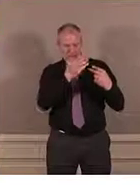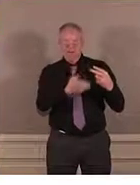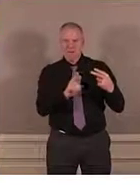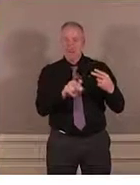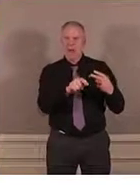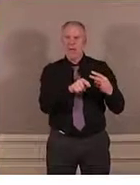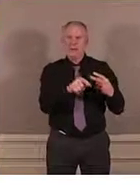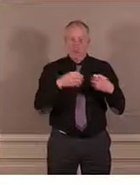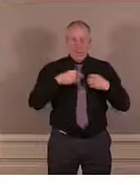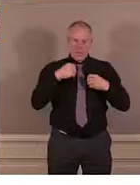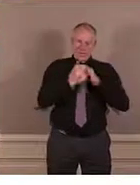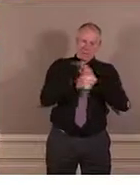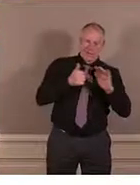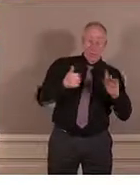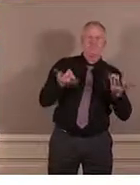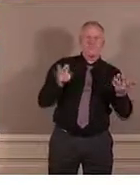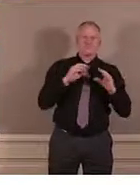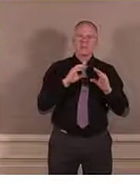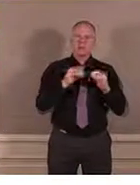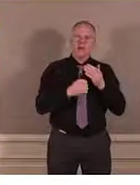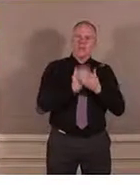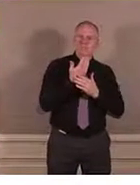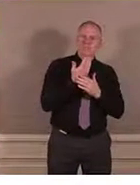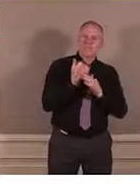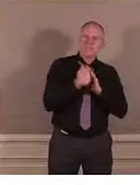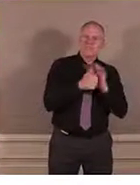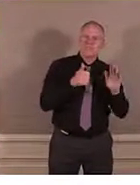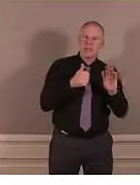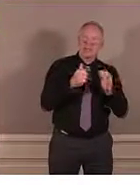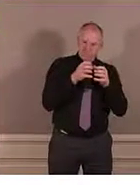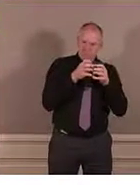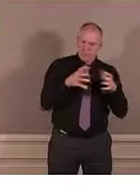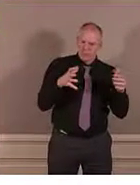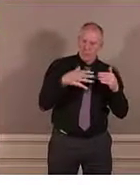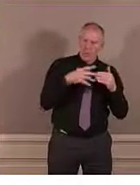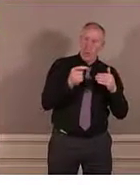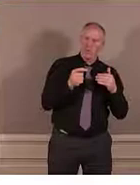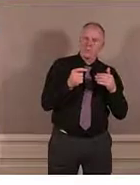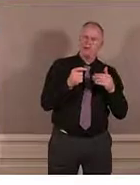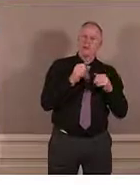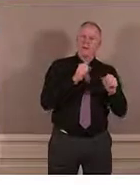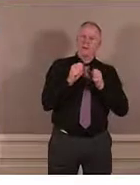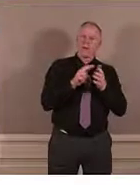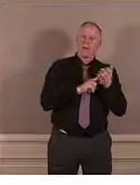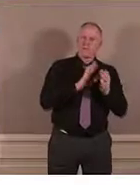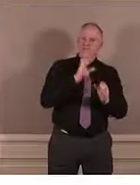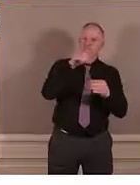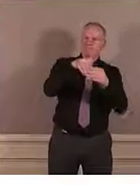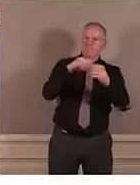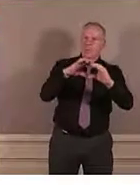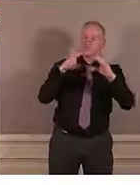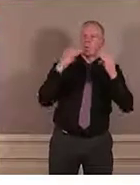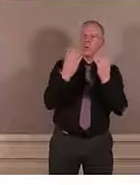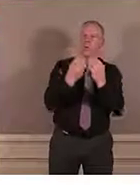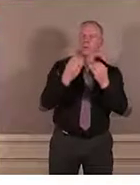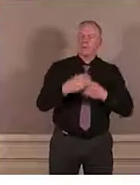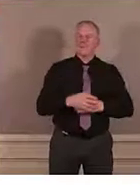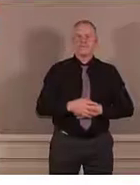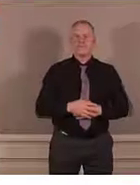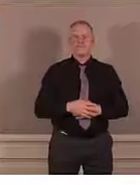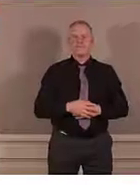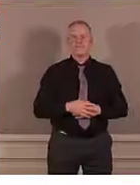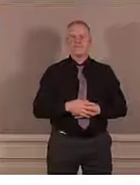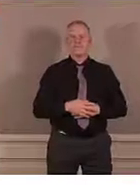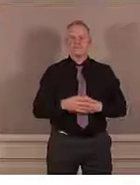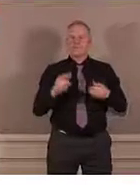skills. These soft skills develop the most when service users are out engaging with the community. And